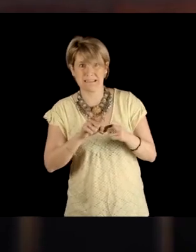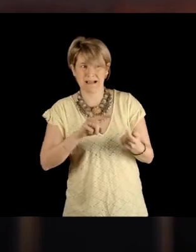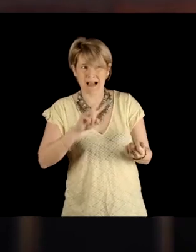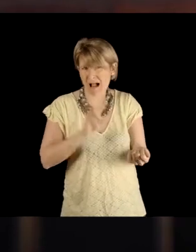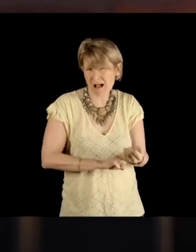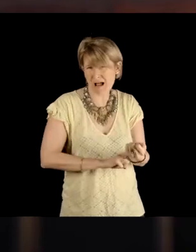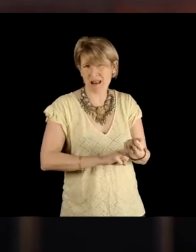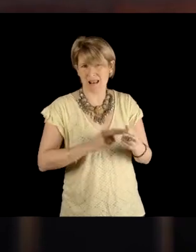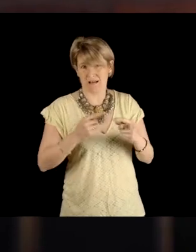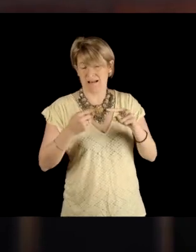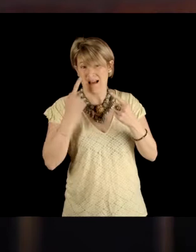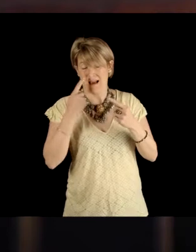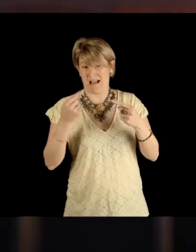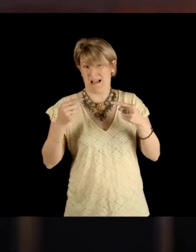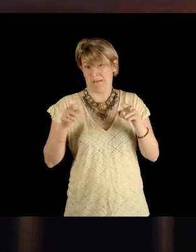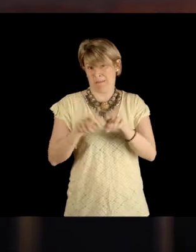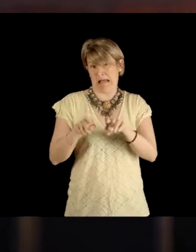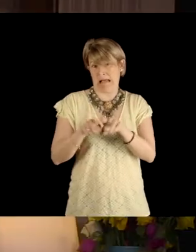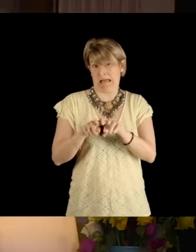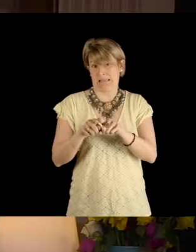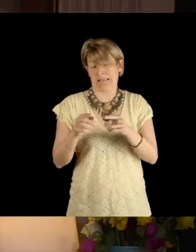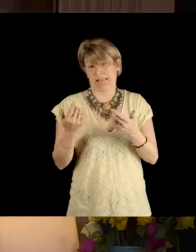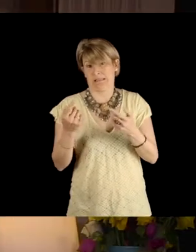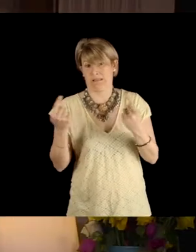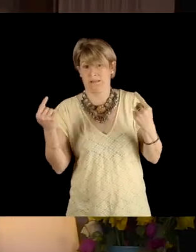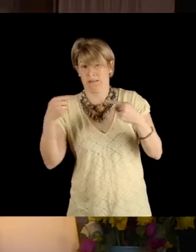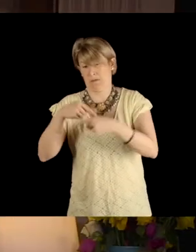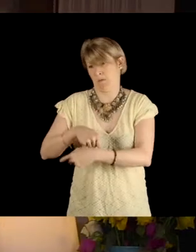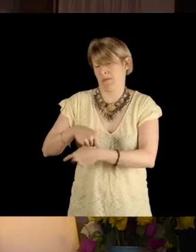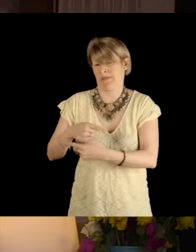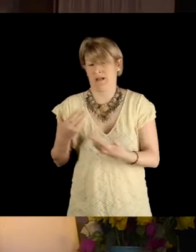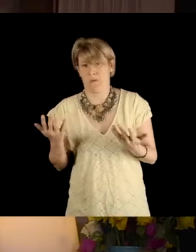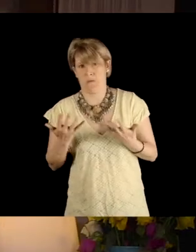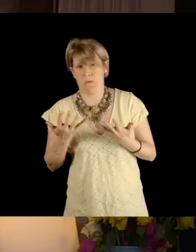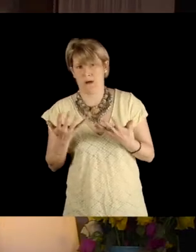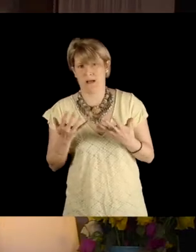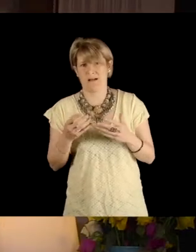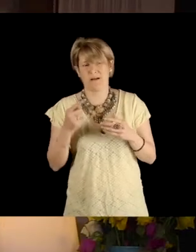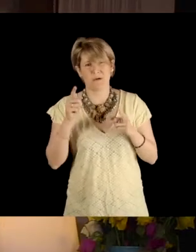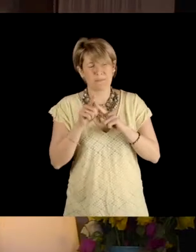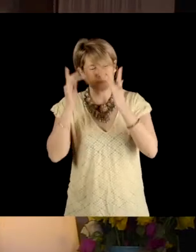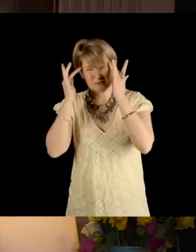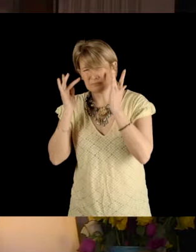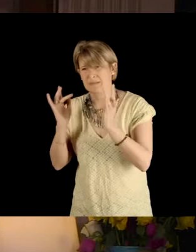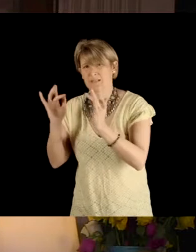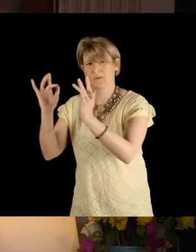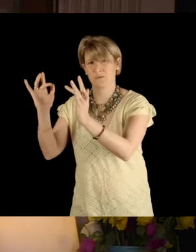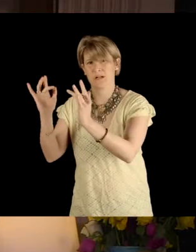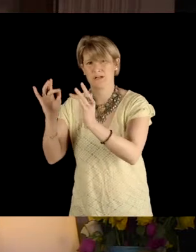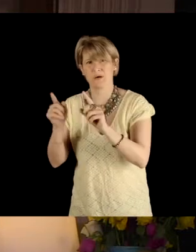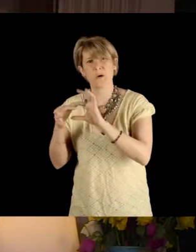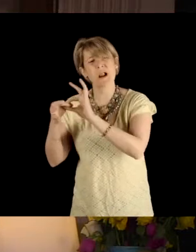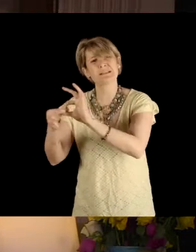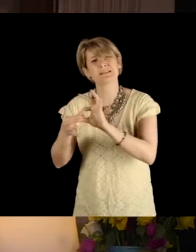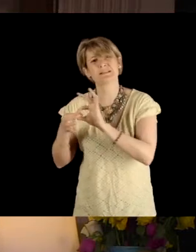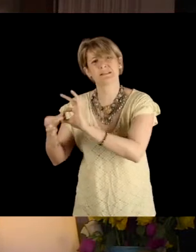an impact that you don't forget all your life. So, the result in the spiritual world need not be equal and